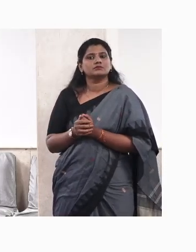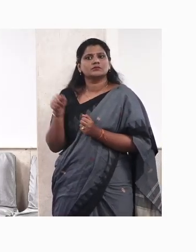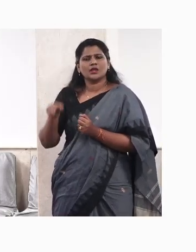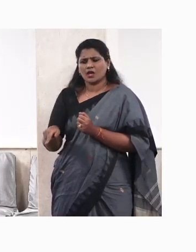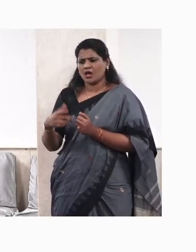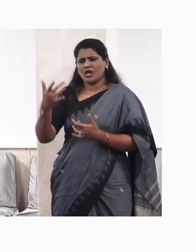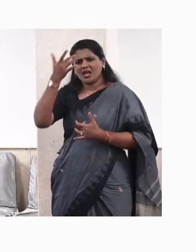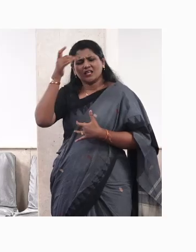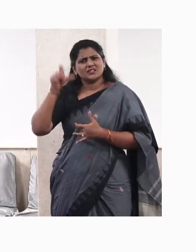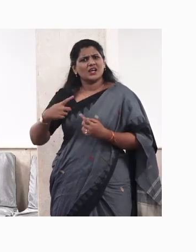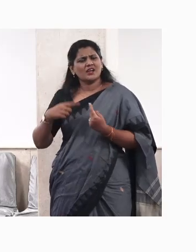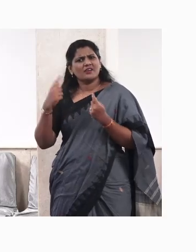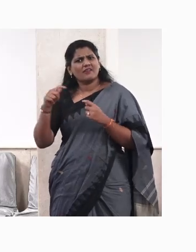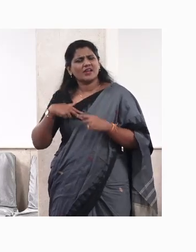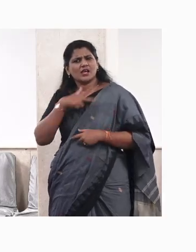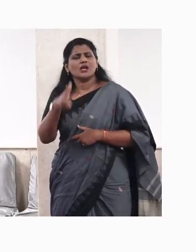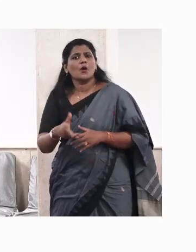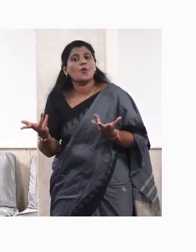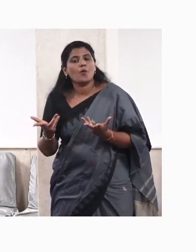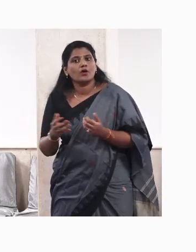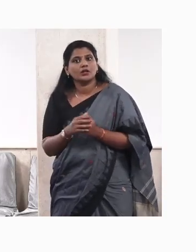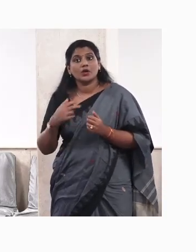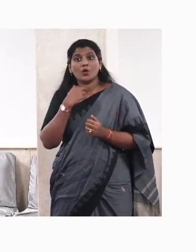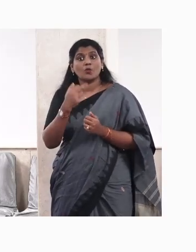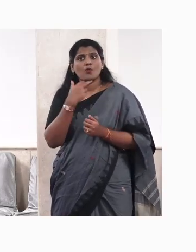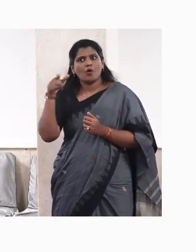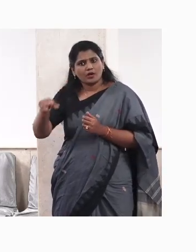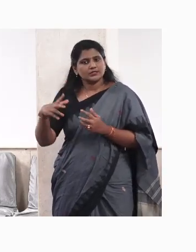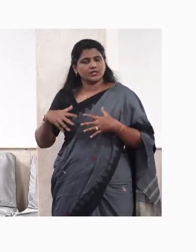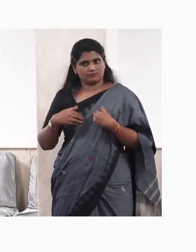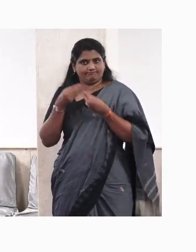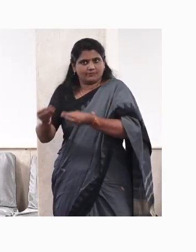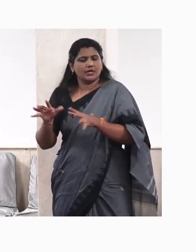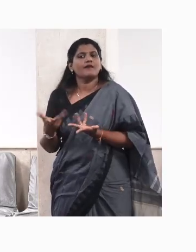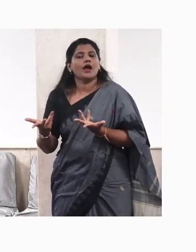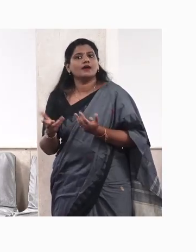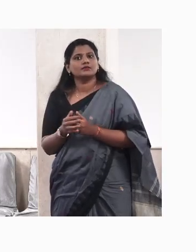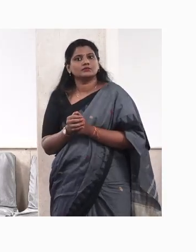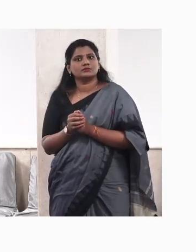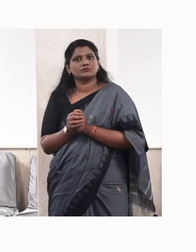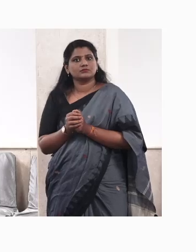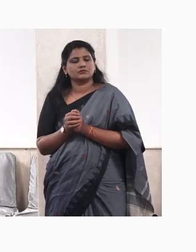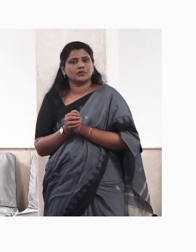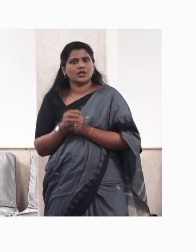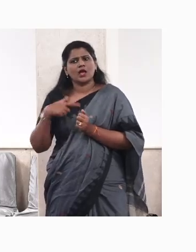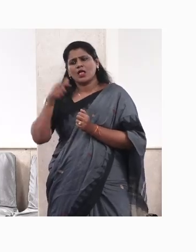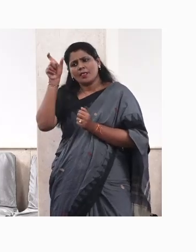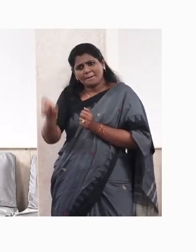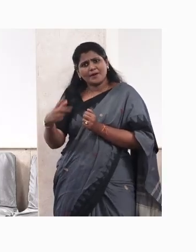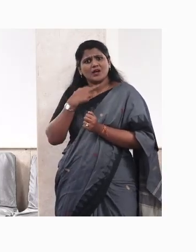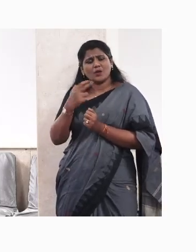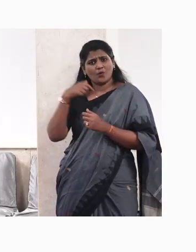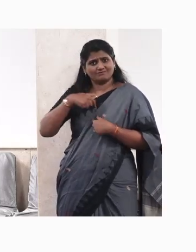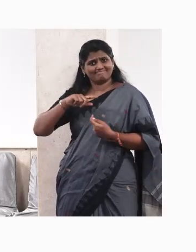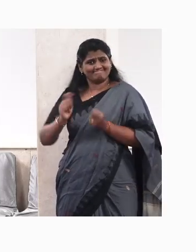is this suffering trying to say, or how do I give a voice to this suffering, how do I make this voice heard. Now that